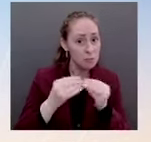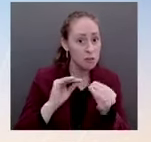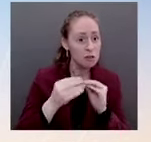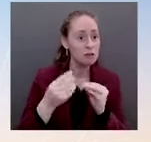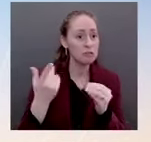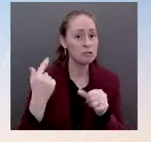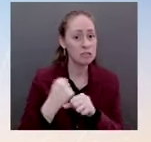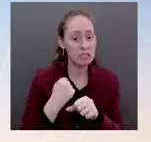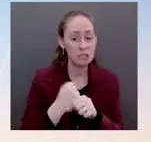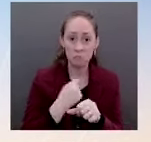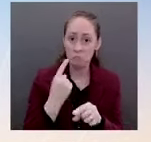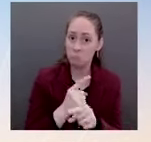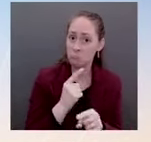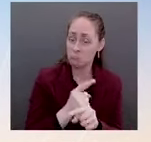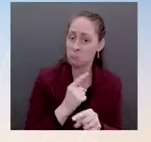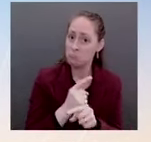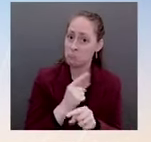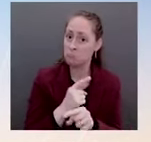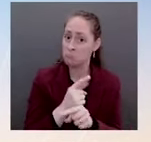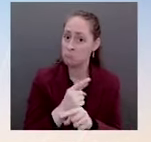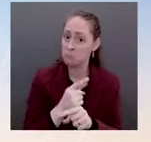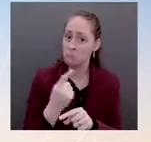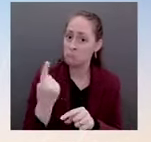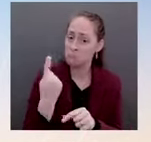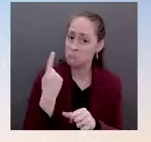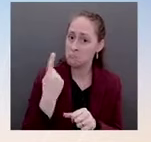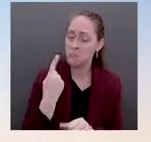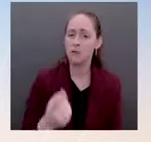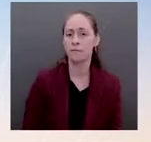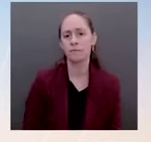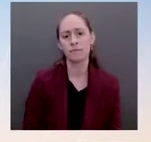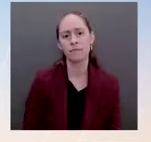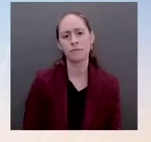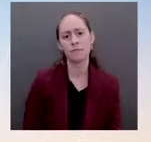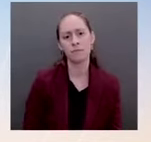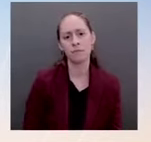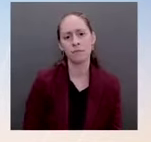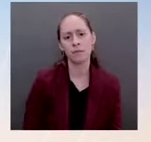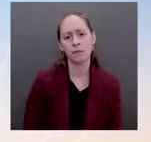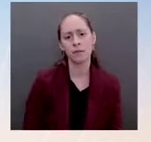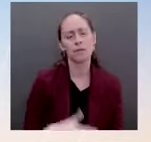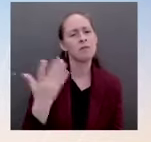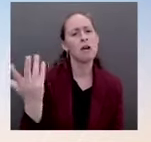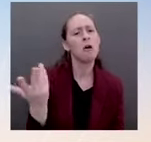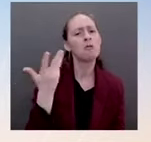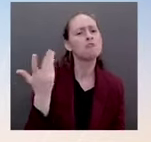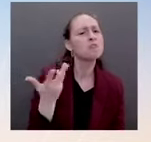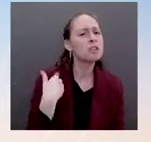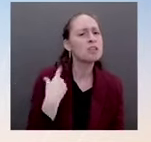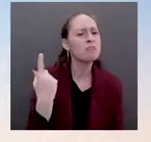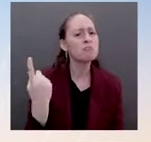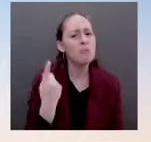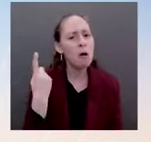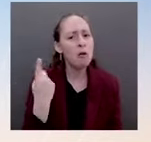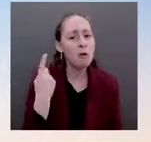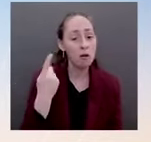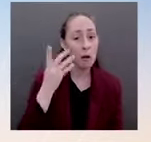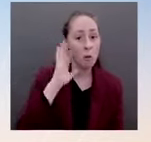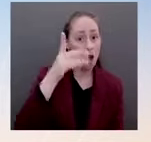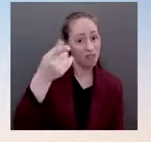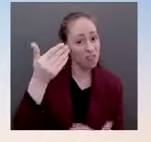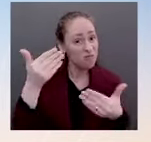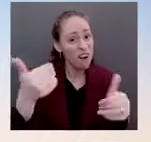are you guys going to follow some of the recommendations that the mayor has put out, or are you going to wait for the